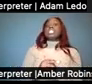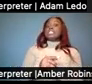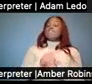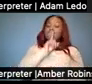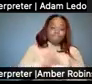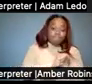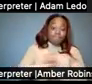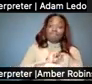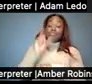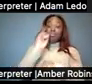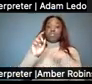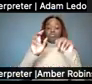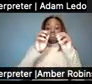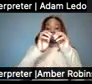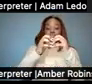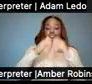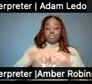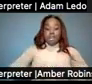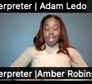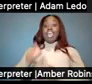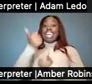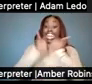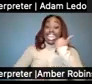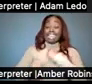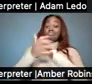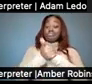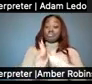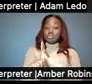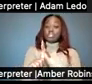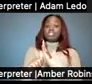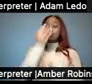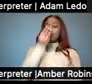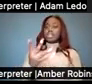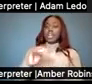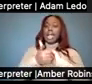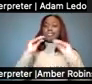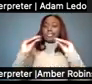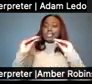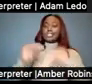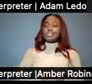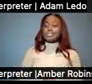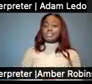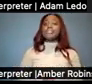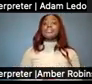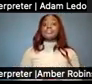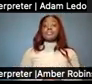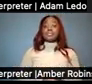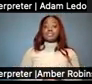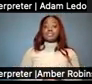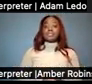down every locomotor object control skill and tells you how to teach that because